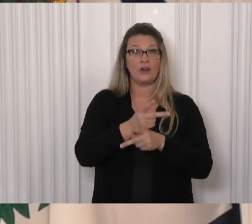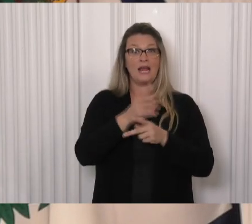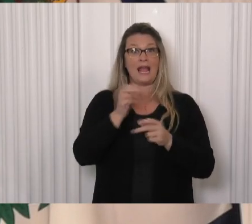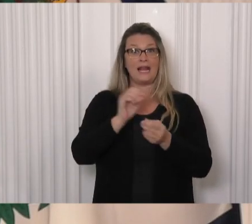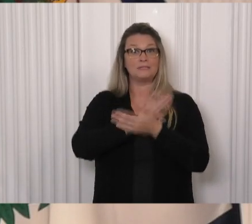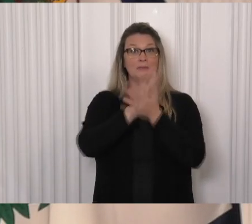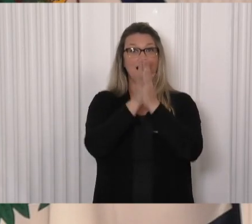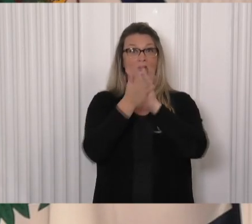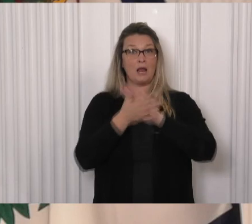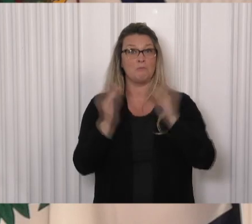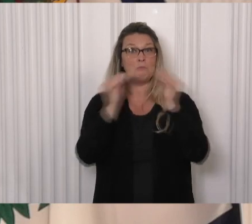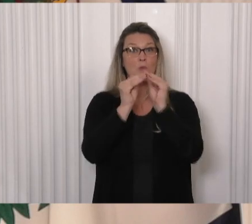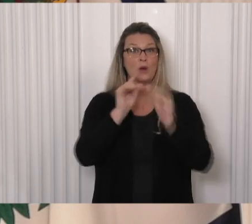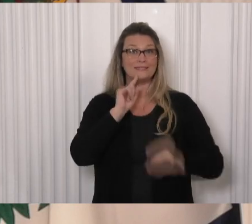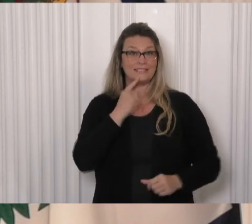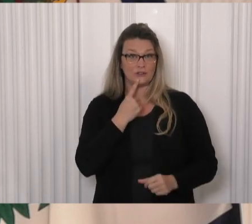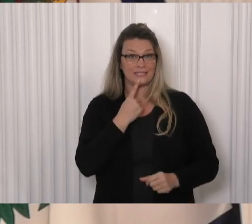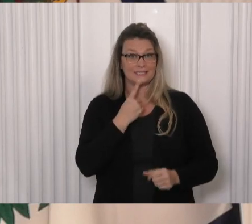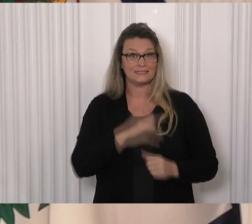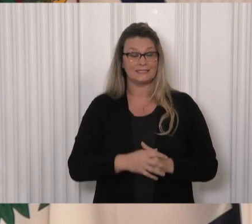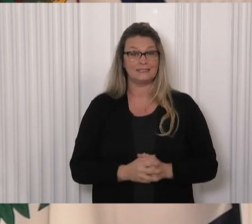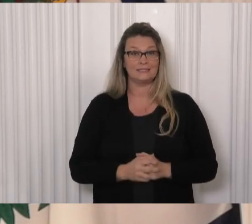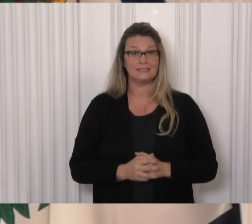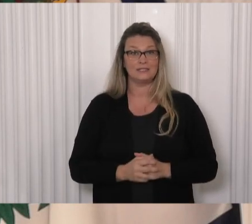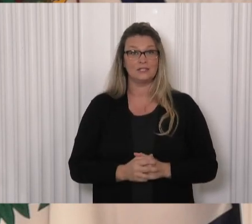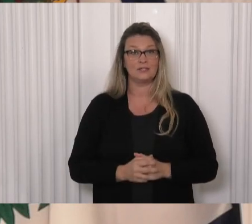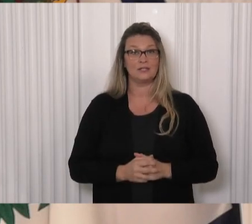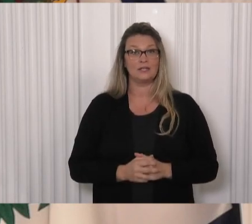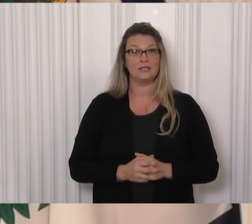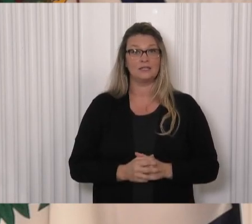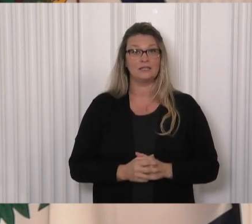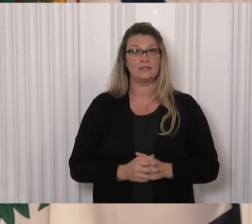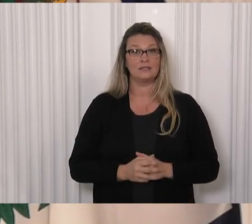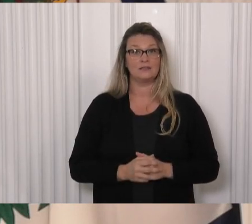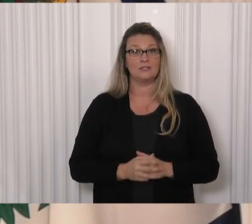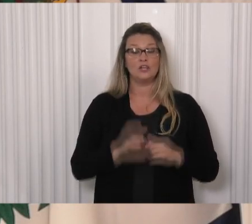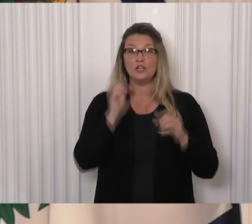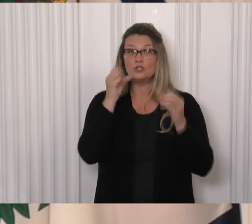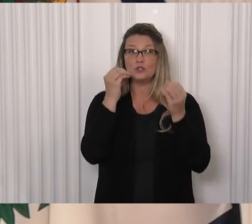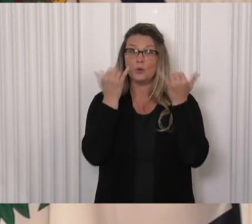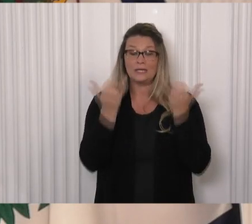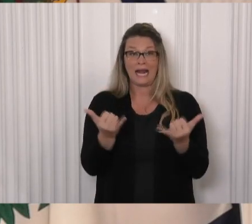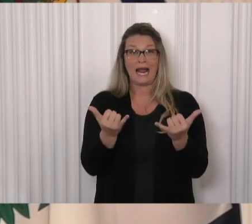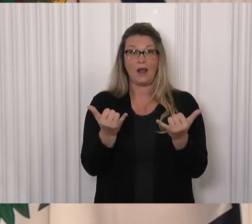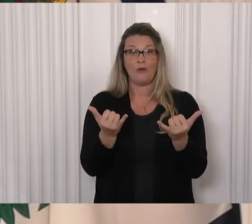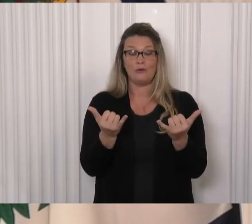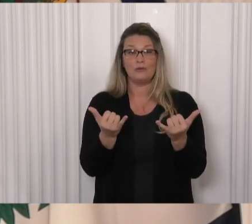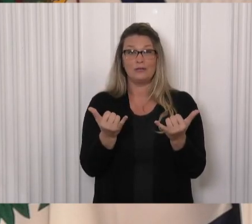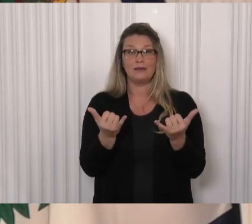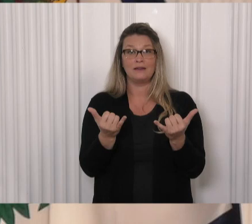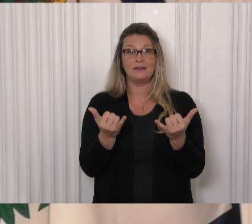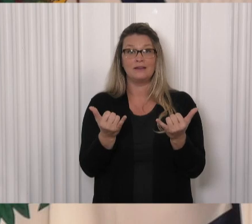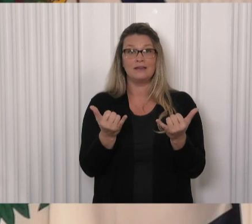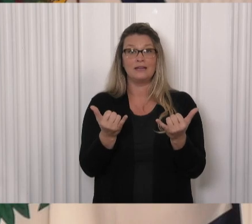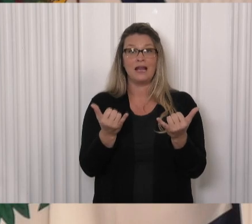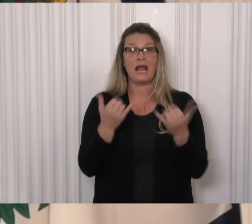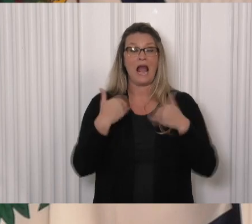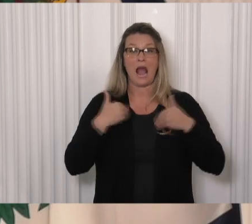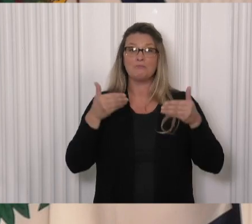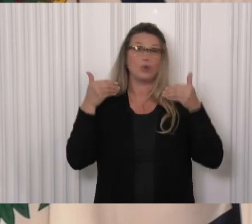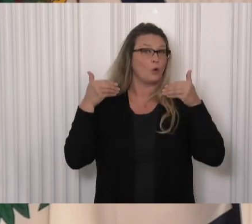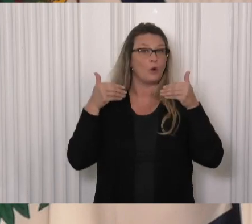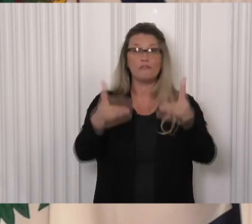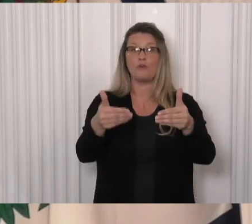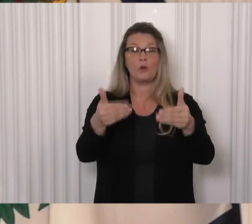become even more serious. So therefore, today, I am moving forward